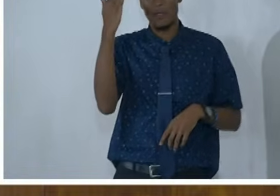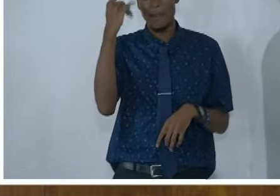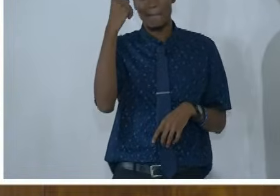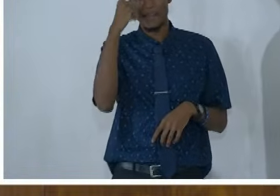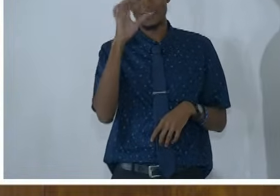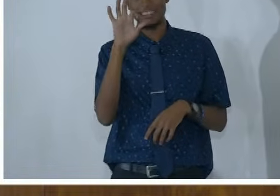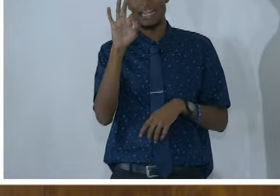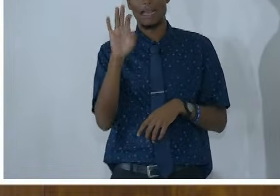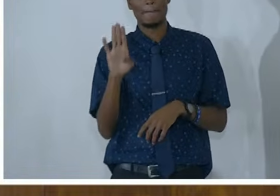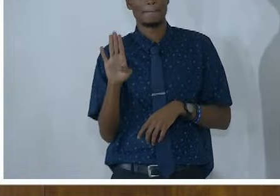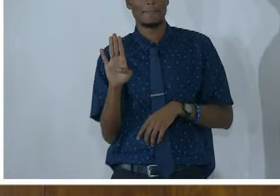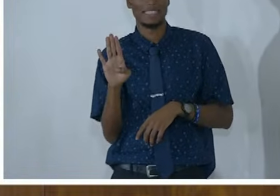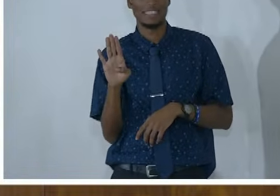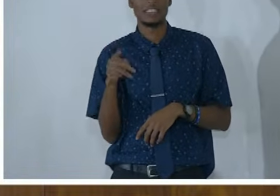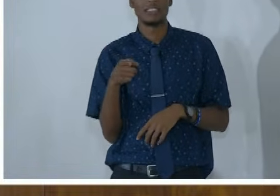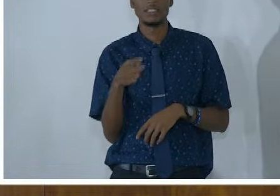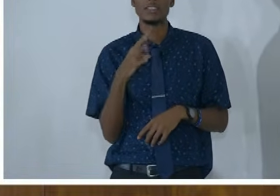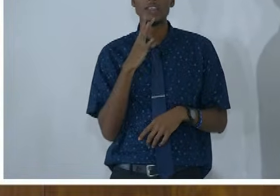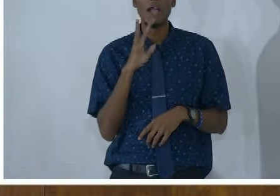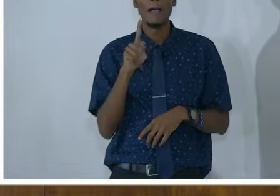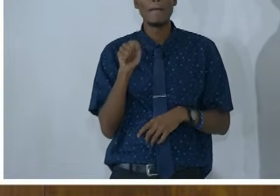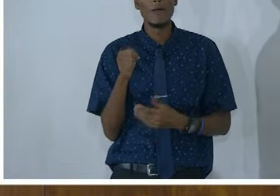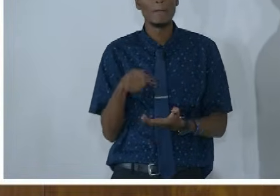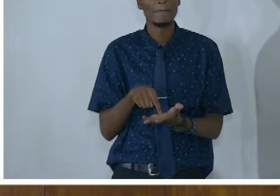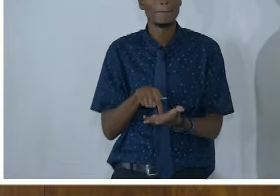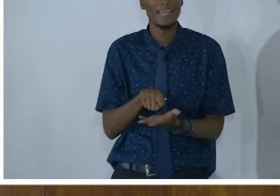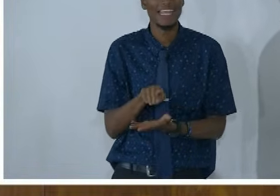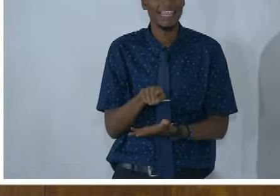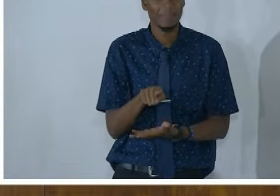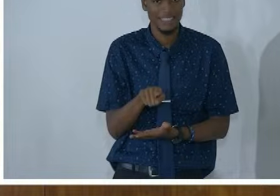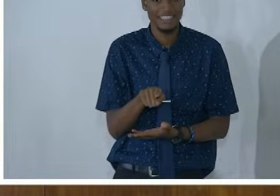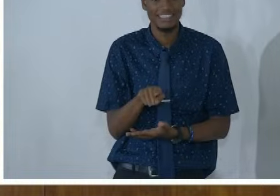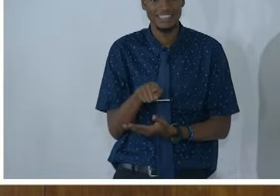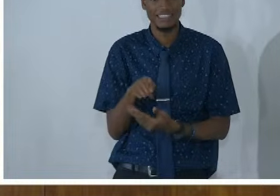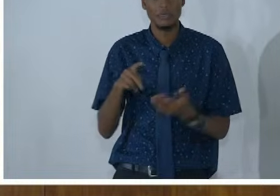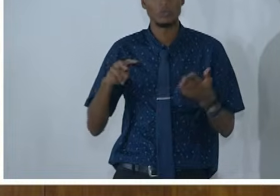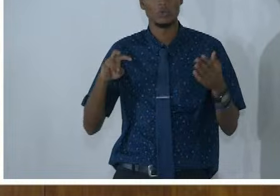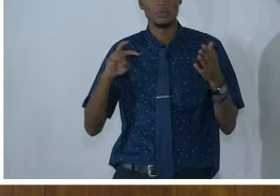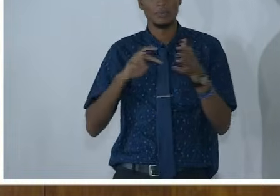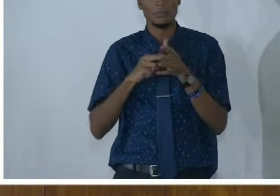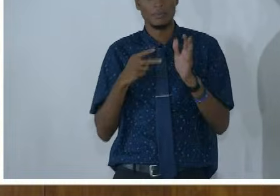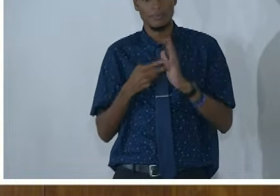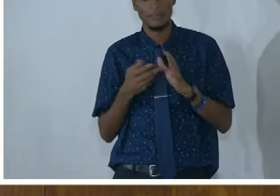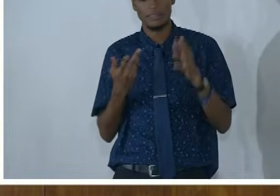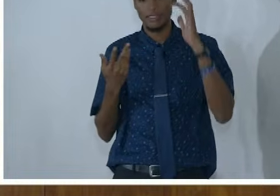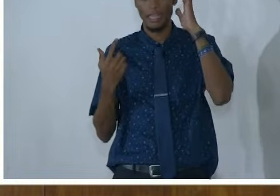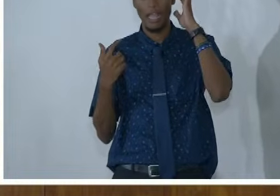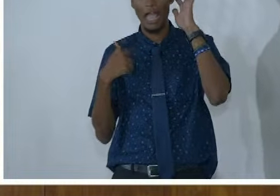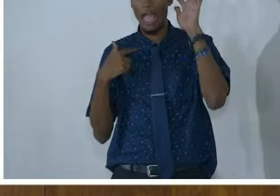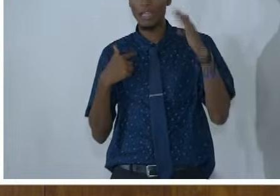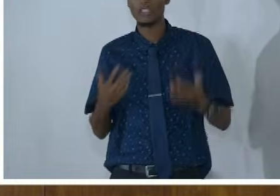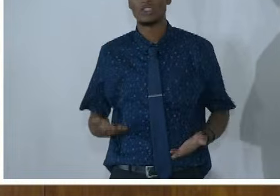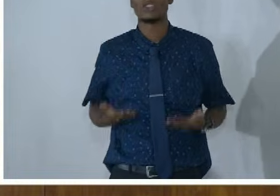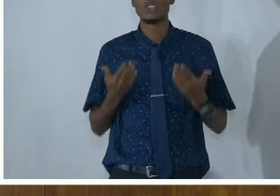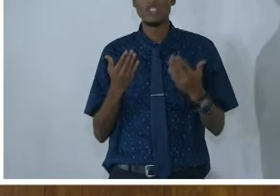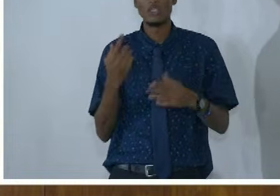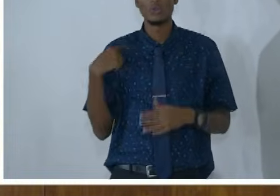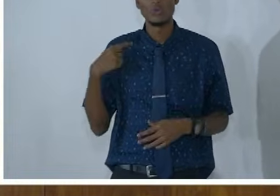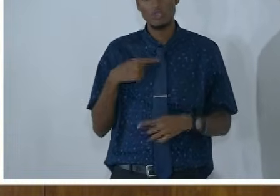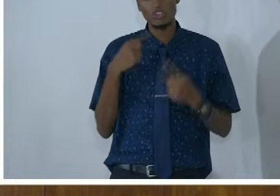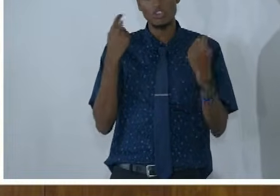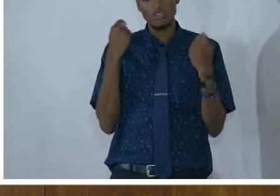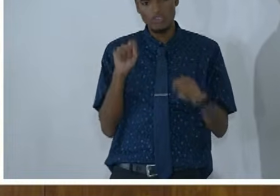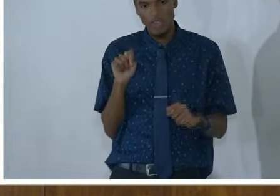to the fact that about payment. Hence, I would suggest, Minister, that we consider